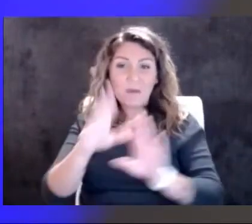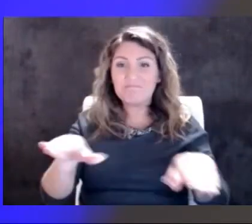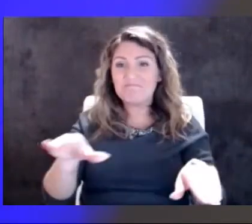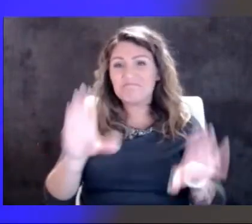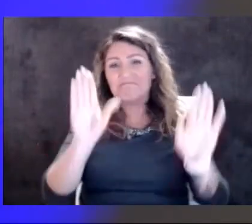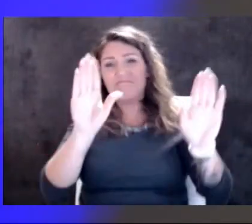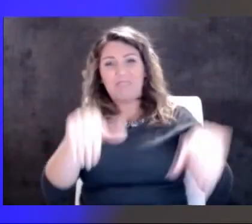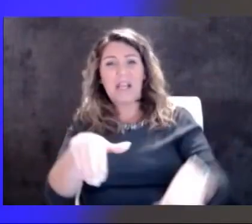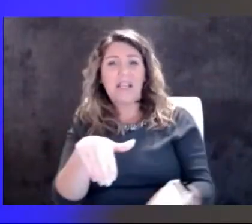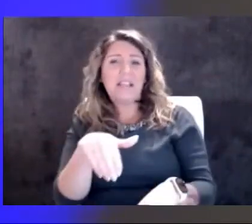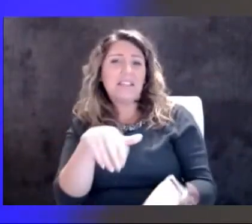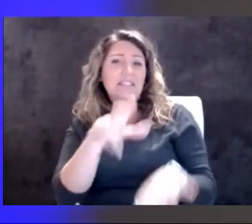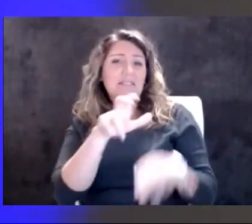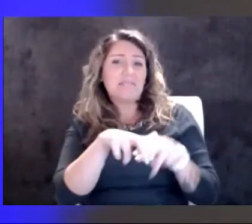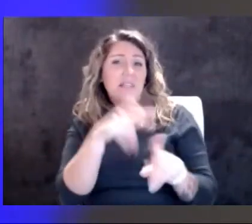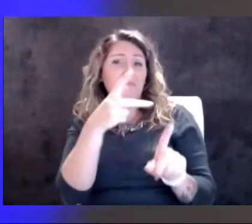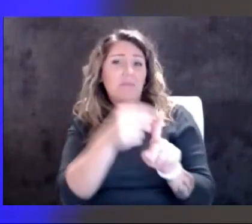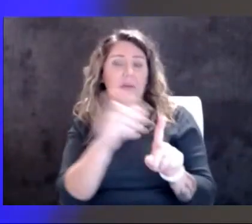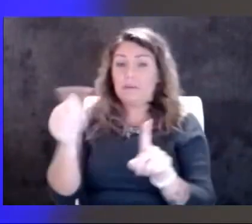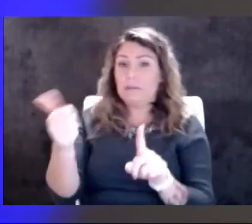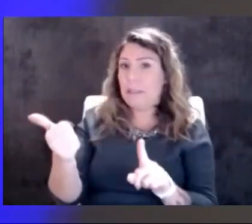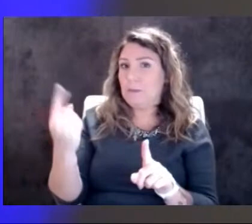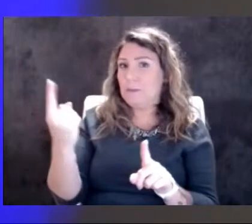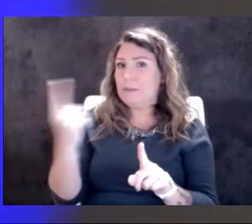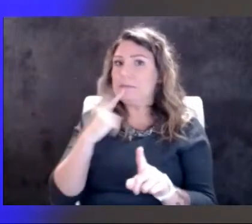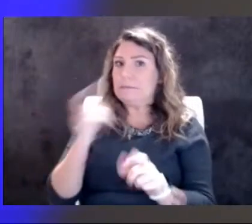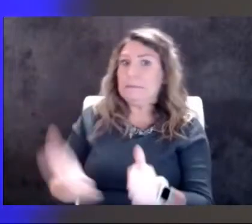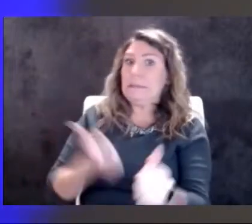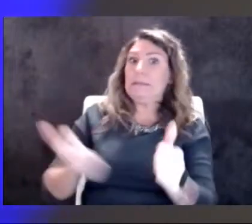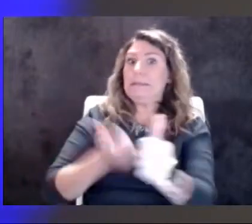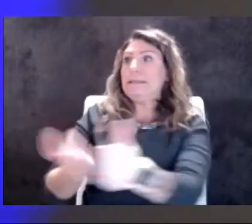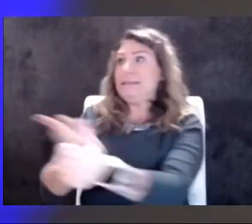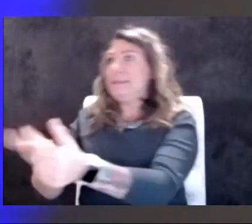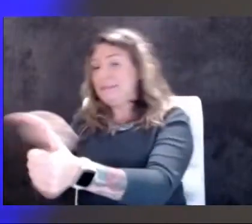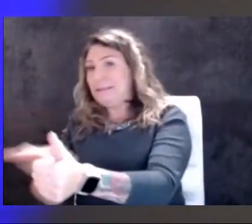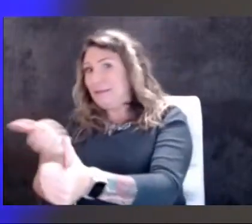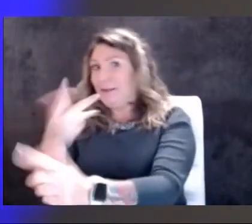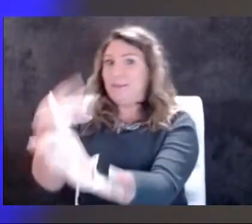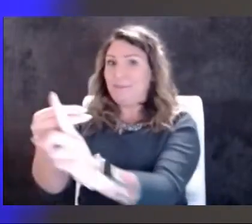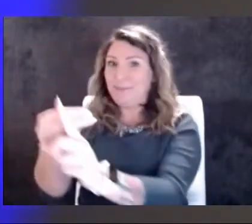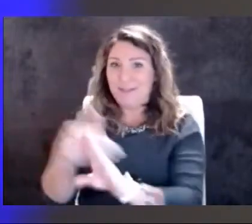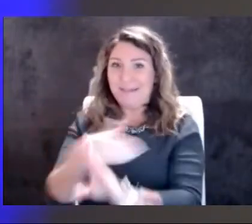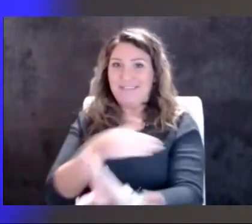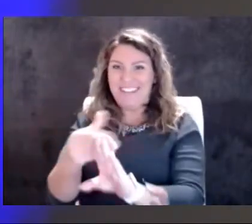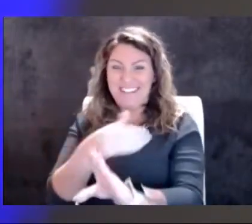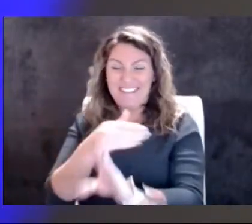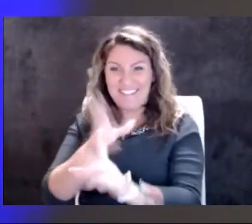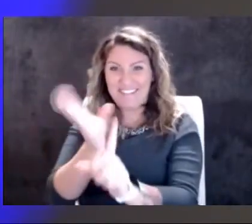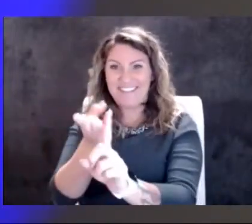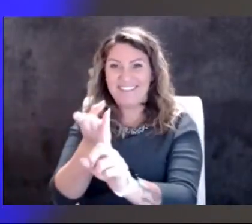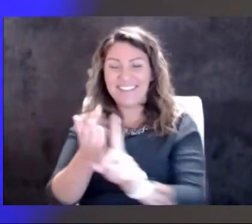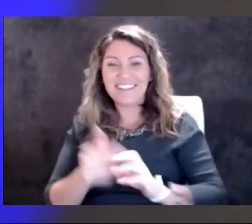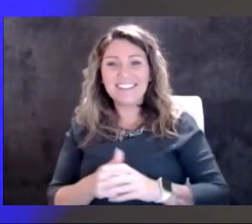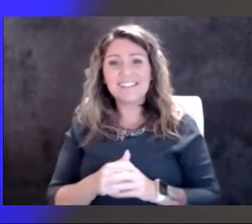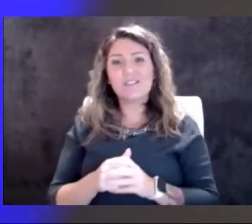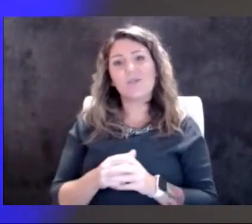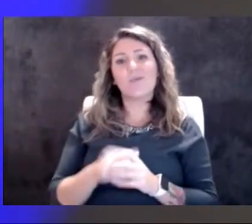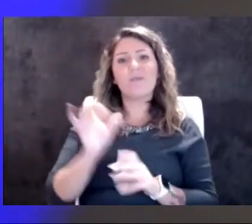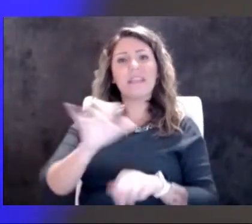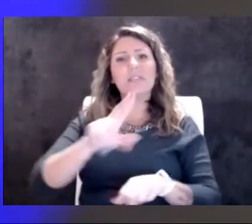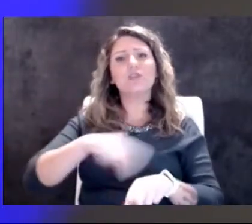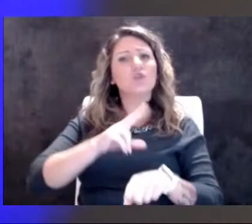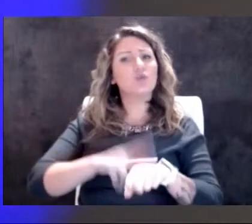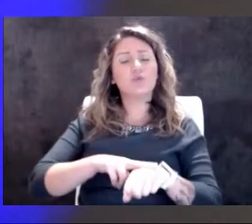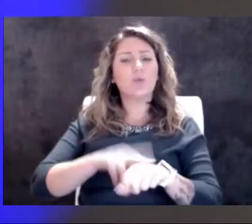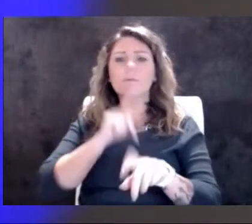there and gets the vaccine. The other child, we kind of have to chase around the room a little bit before we convince her. And so I think that's a normal response